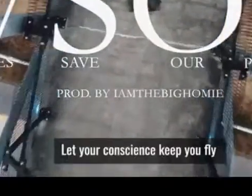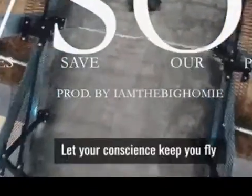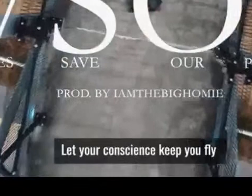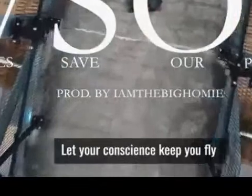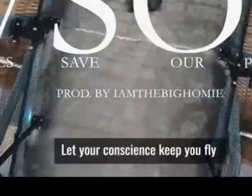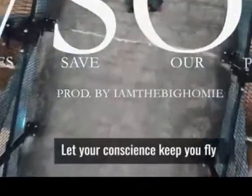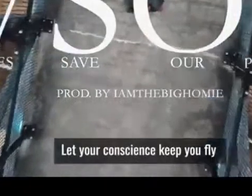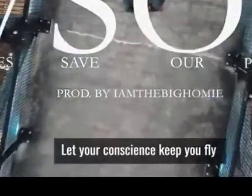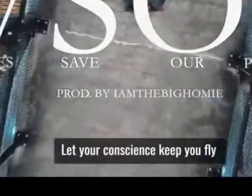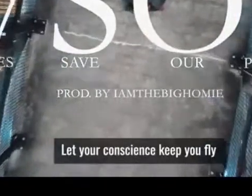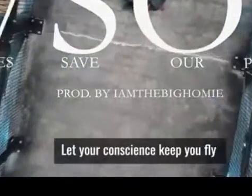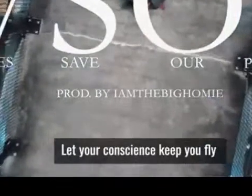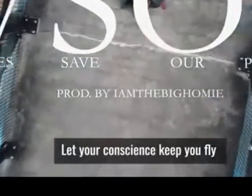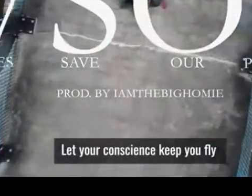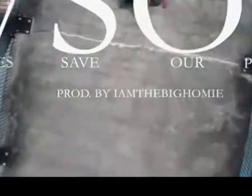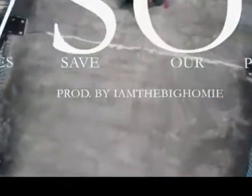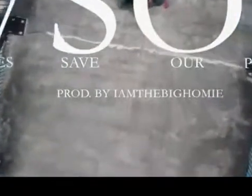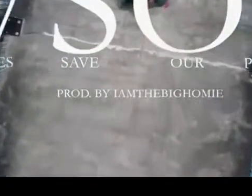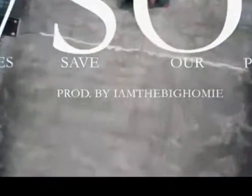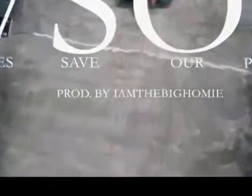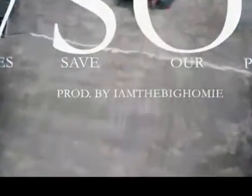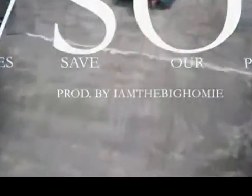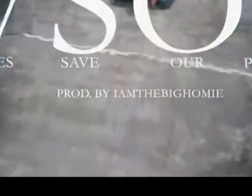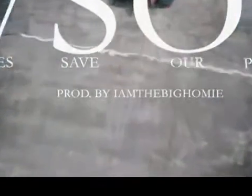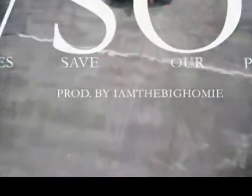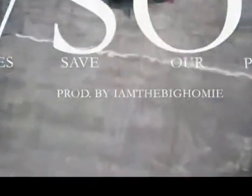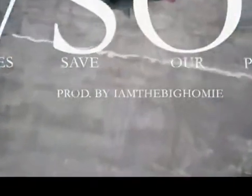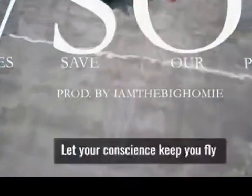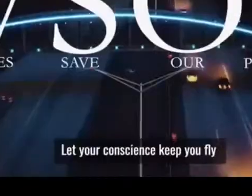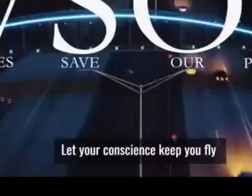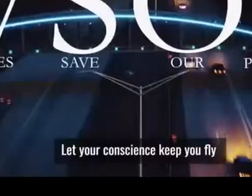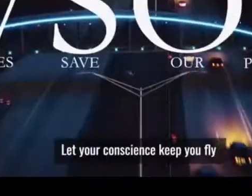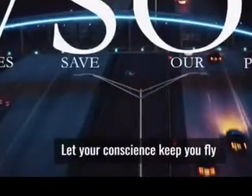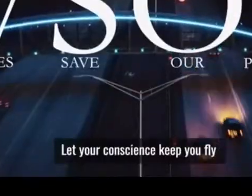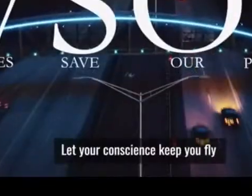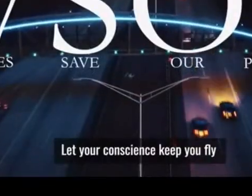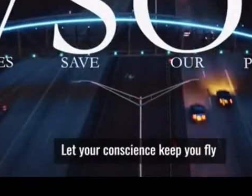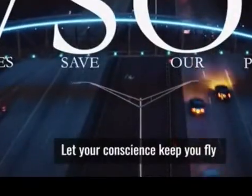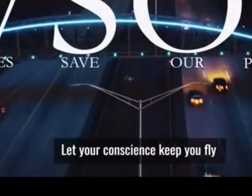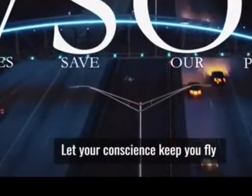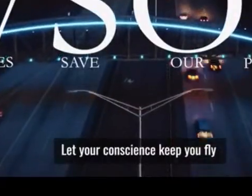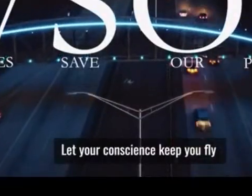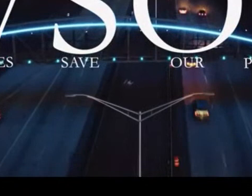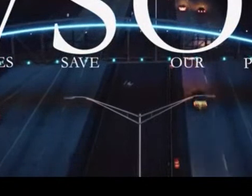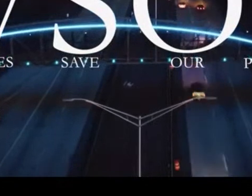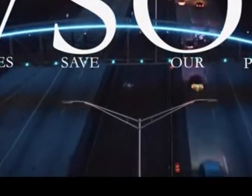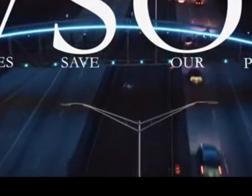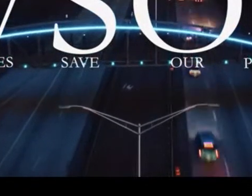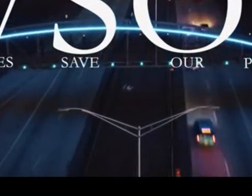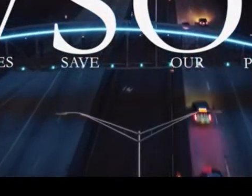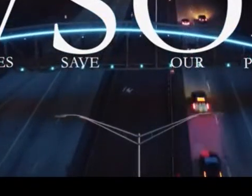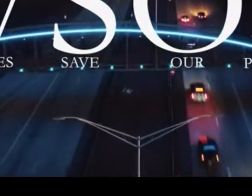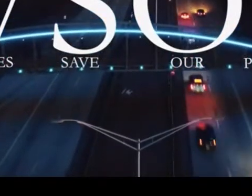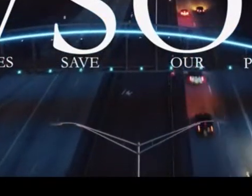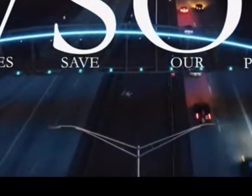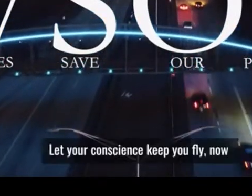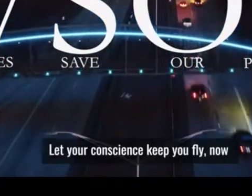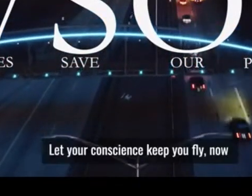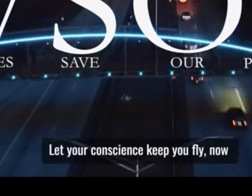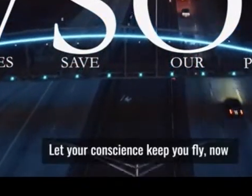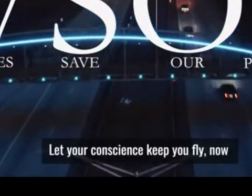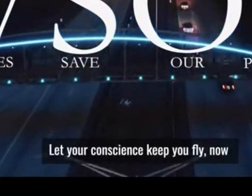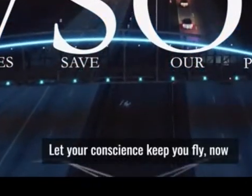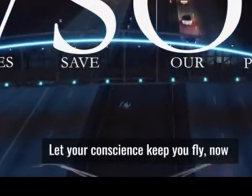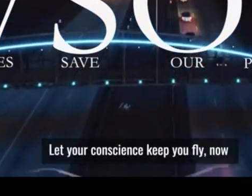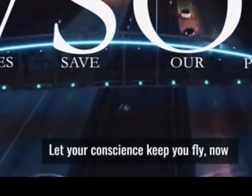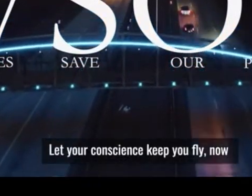Let your conscience keep you fly. Let your conscience keep you fly. Let